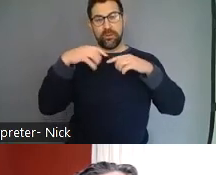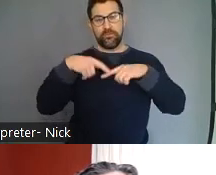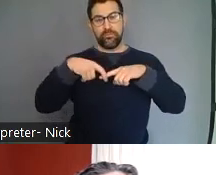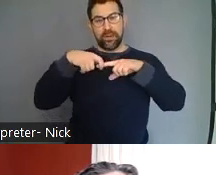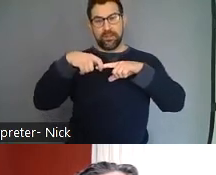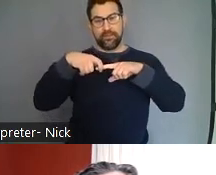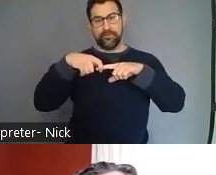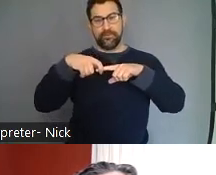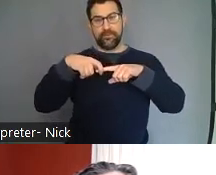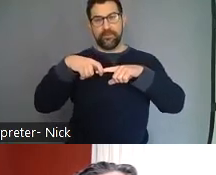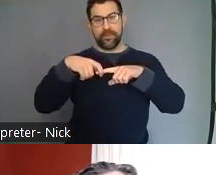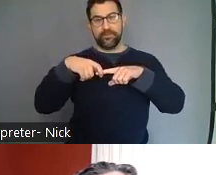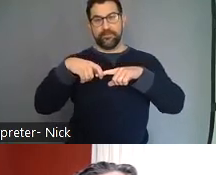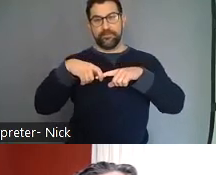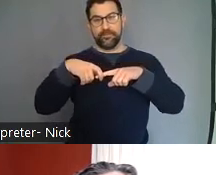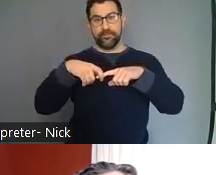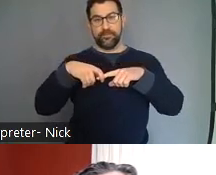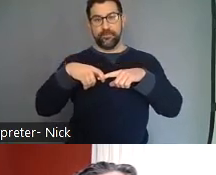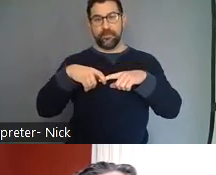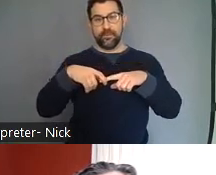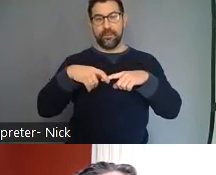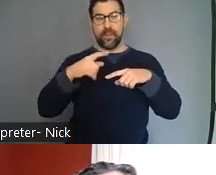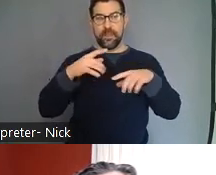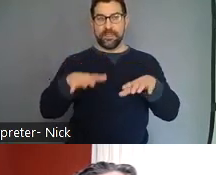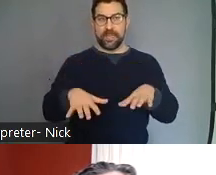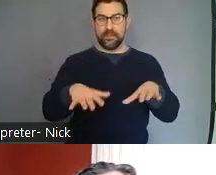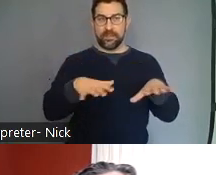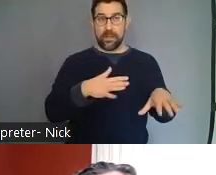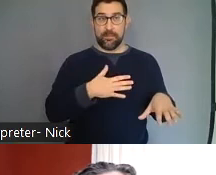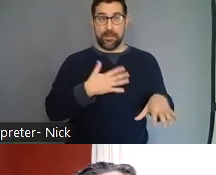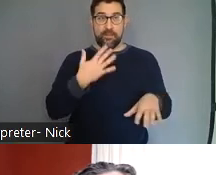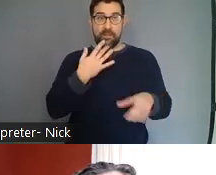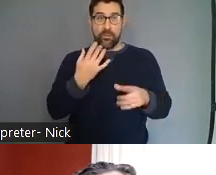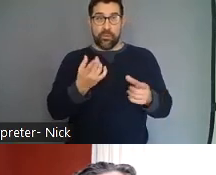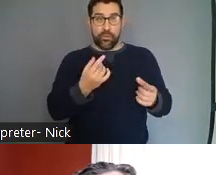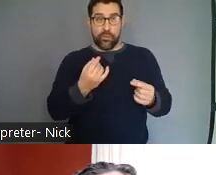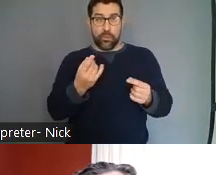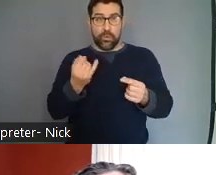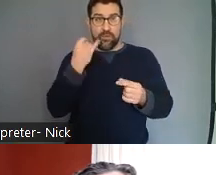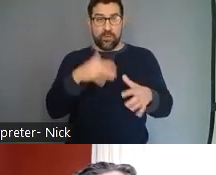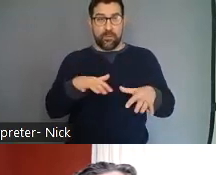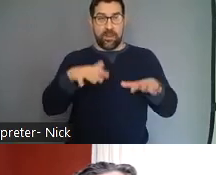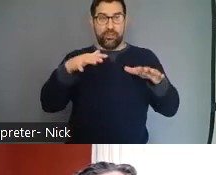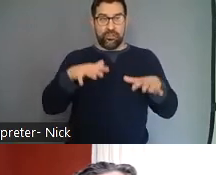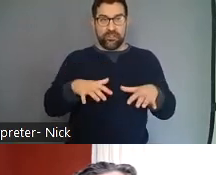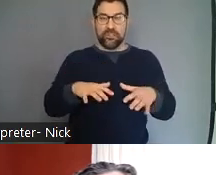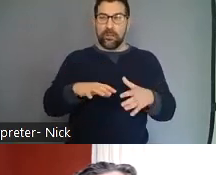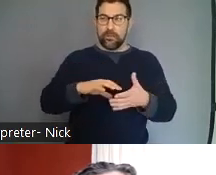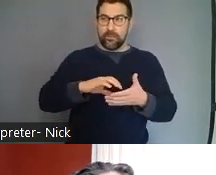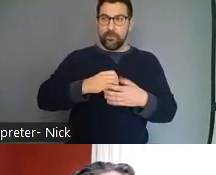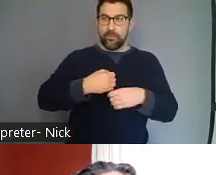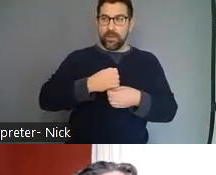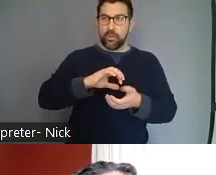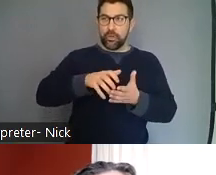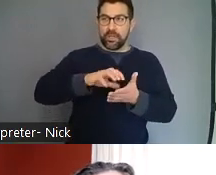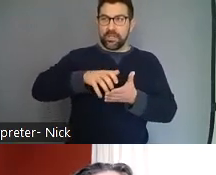just time, downtime, because my favorite thing to do when I'm anxious is bake cookies. And so just acknowledging us in